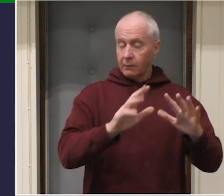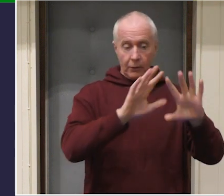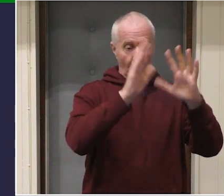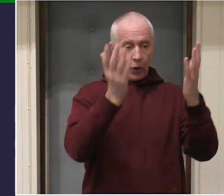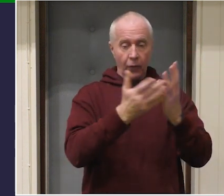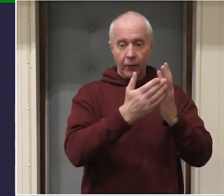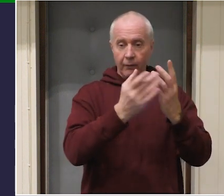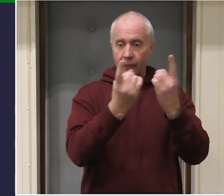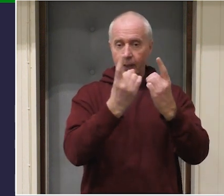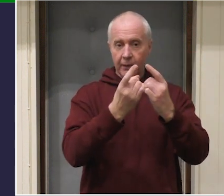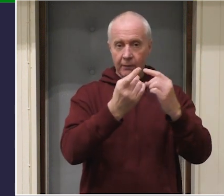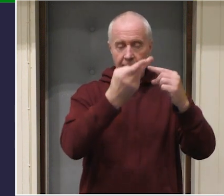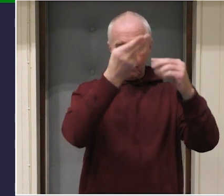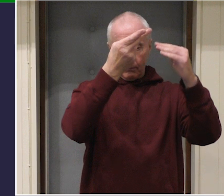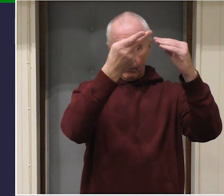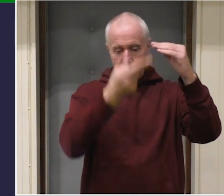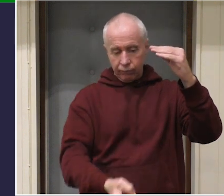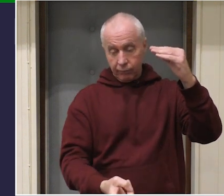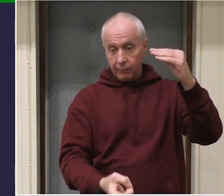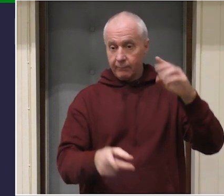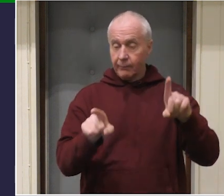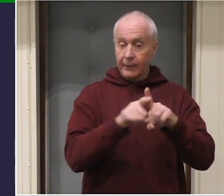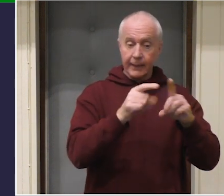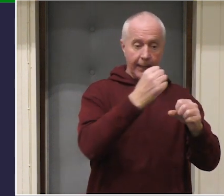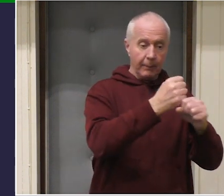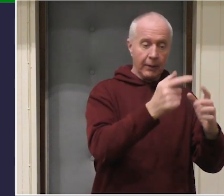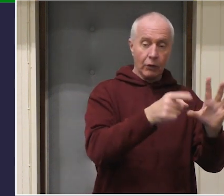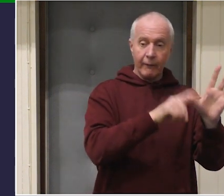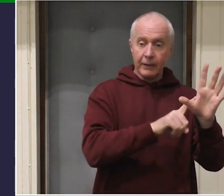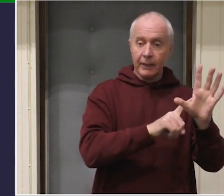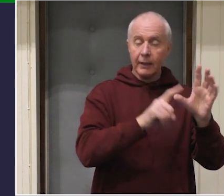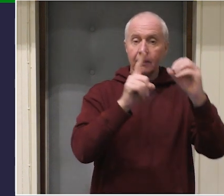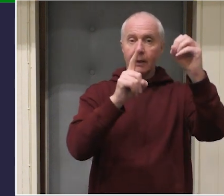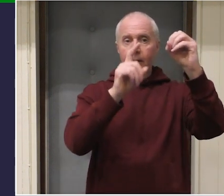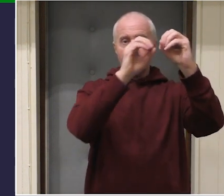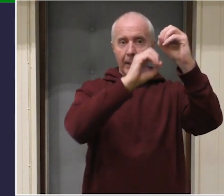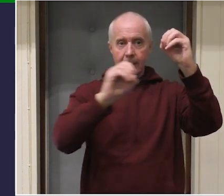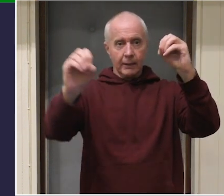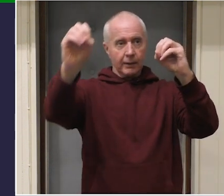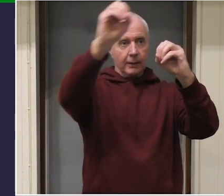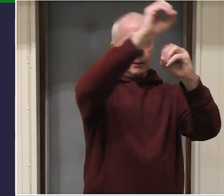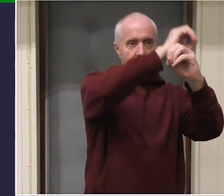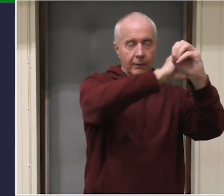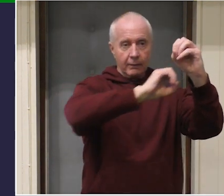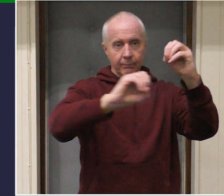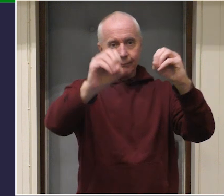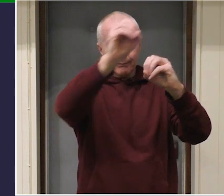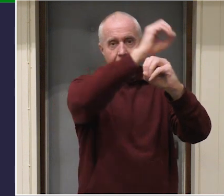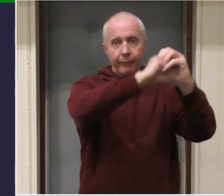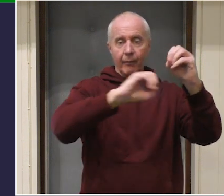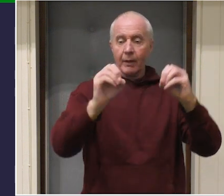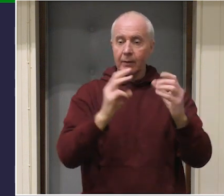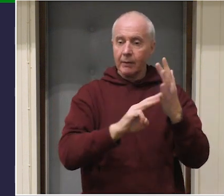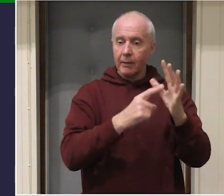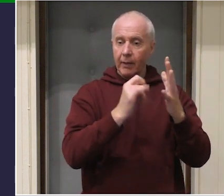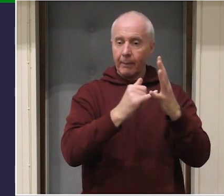this to fall, that is the same gravity as causes planets to go around the Sun. And it depends only on the masses of the